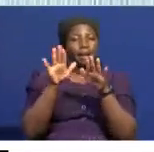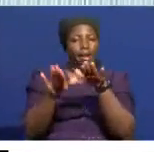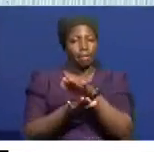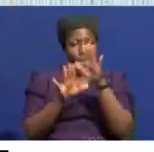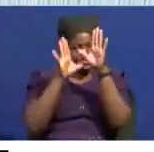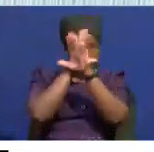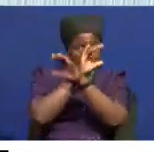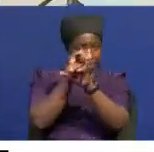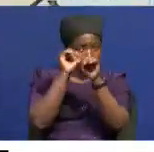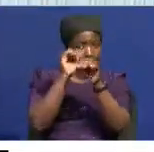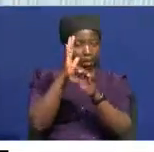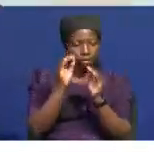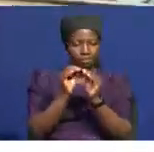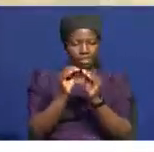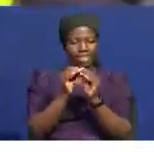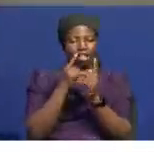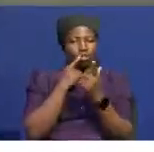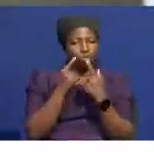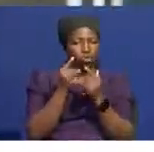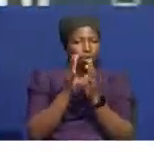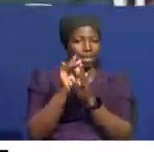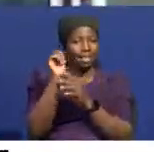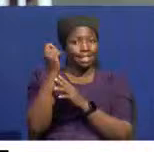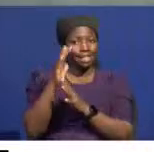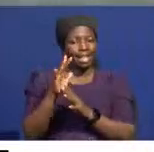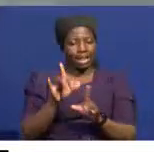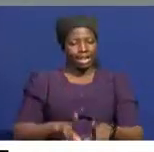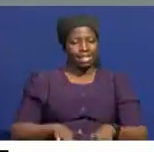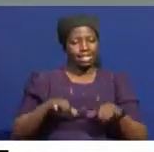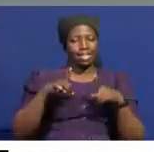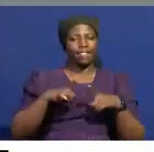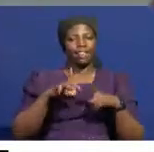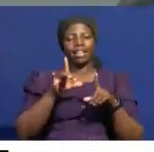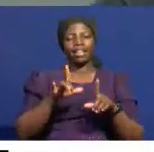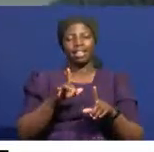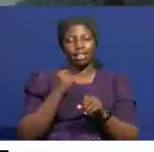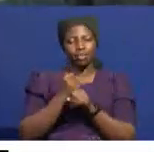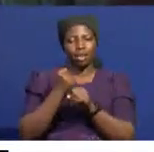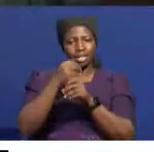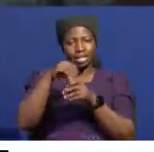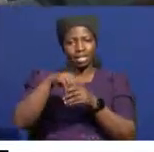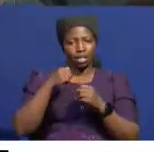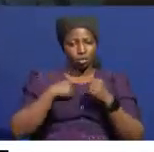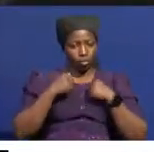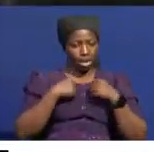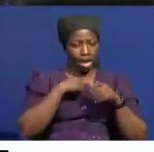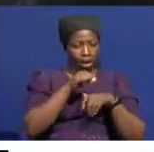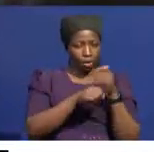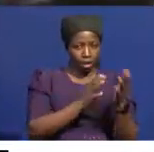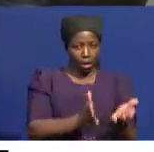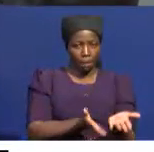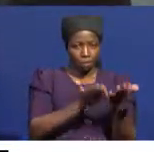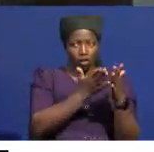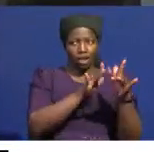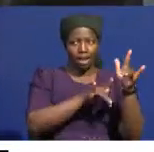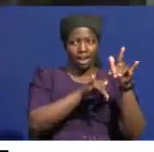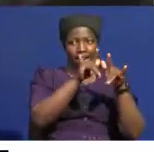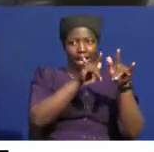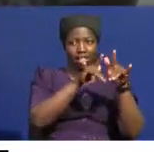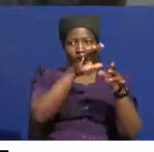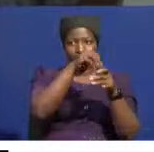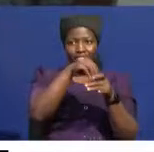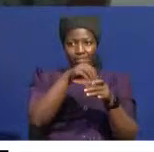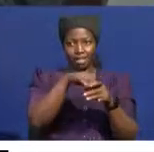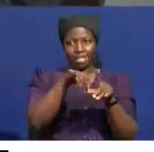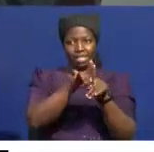living and working in Rwanda on improving the diaspora experience and investment across various sectors as